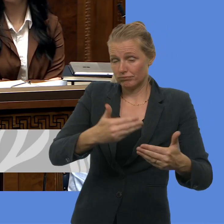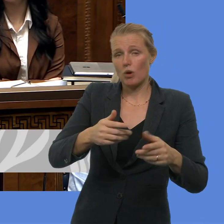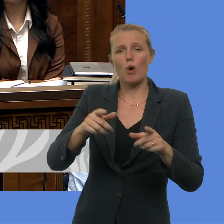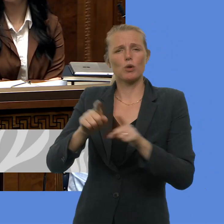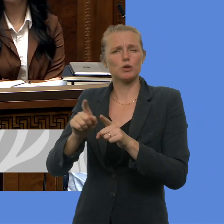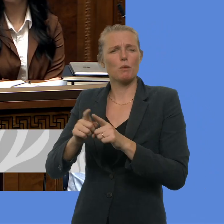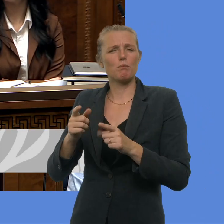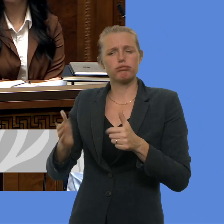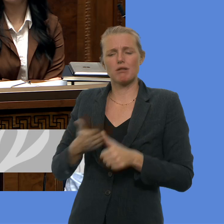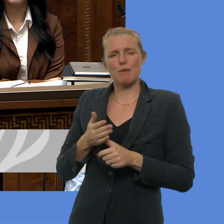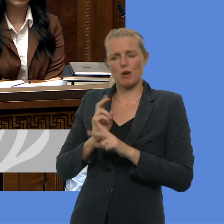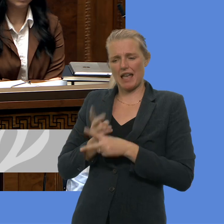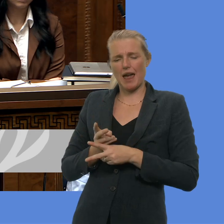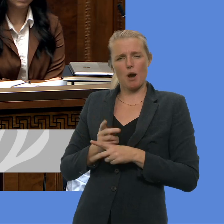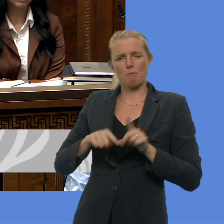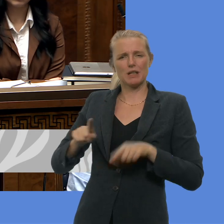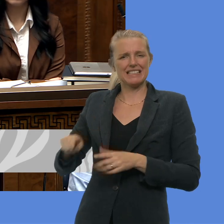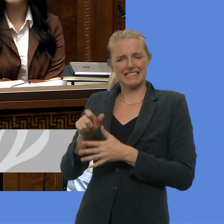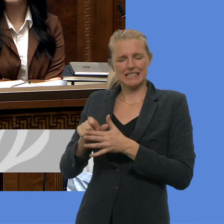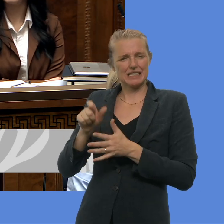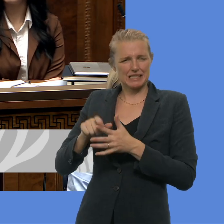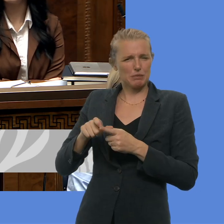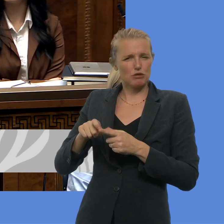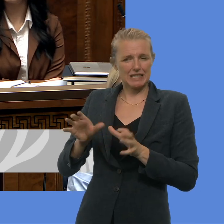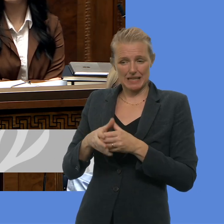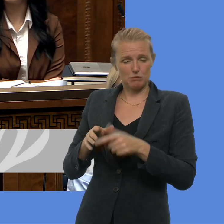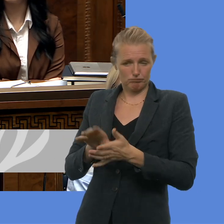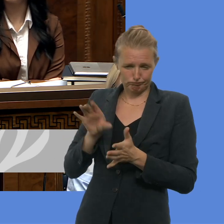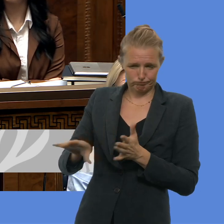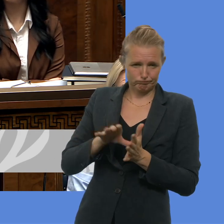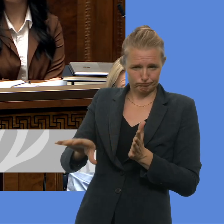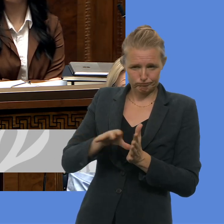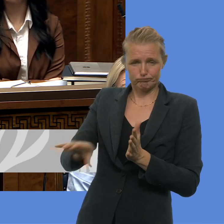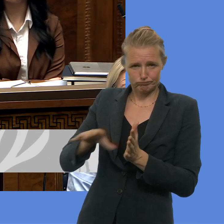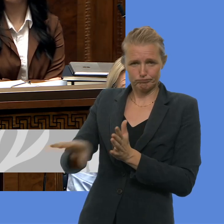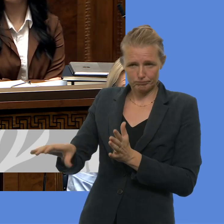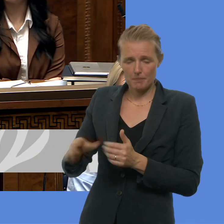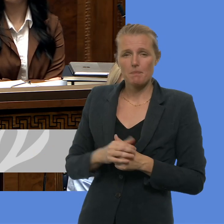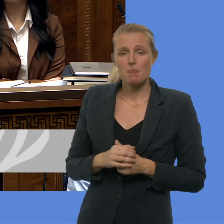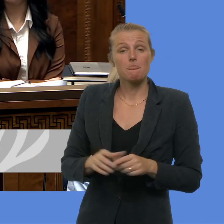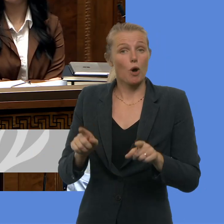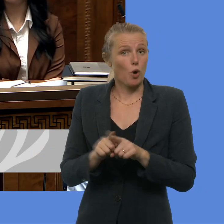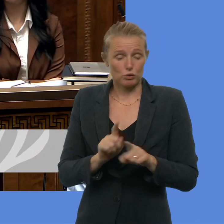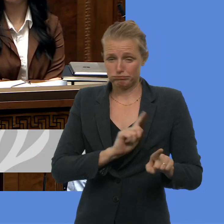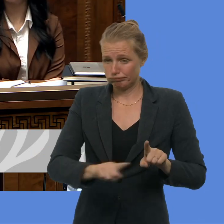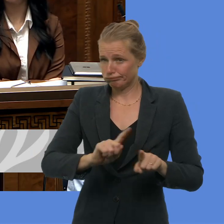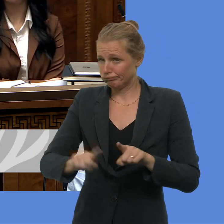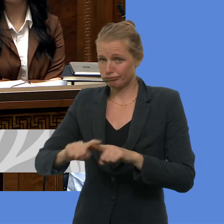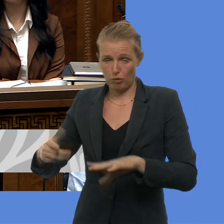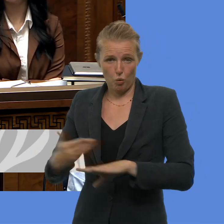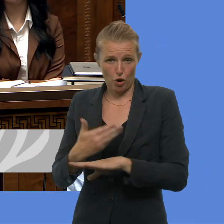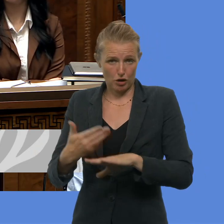multidisciplinary teams over the next 5 years, supporting an additional 680,000. We've undertaken a range of engagements to see at first